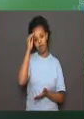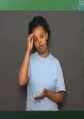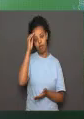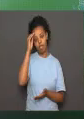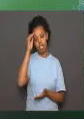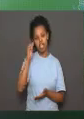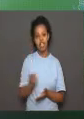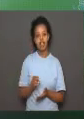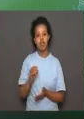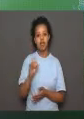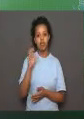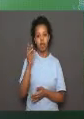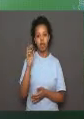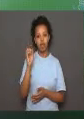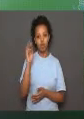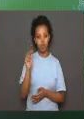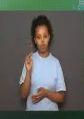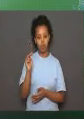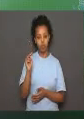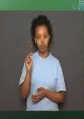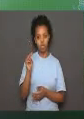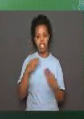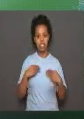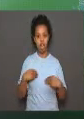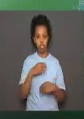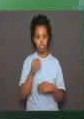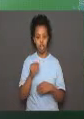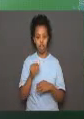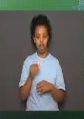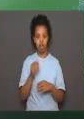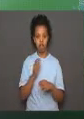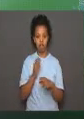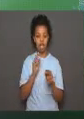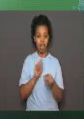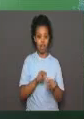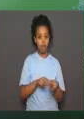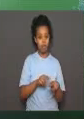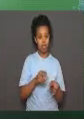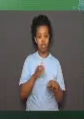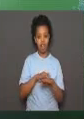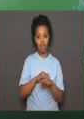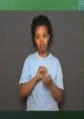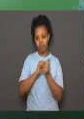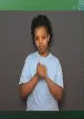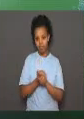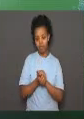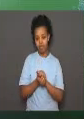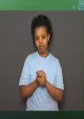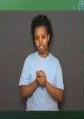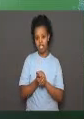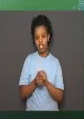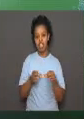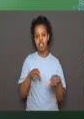the arrangement or structure of chromosomes can lead to mutations.